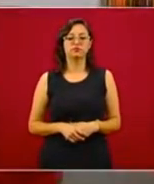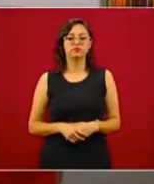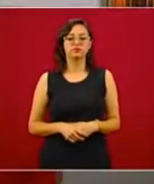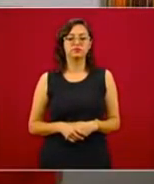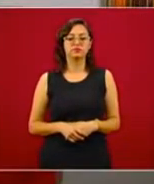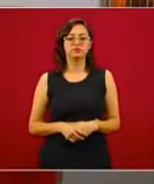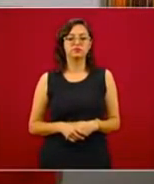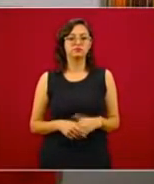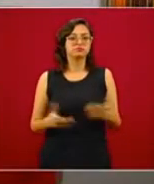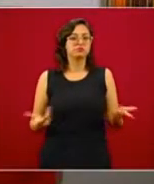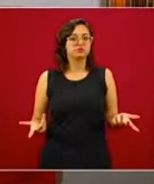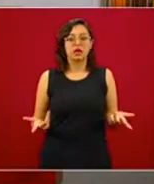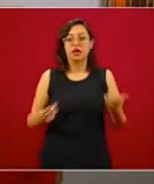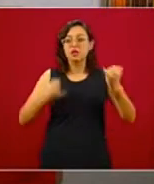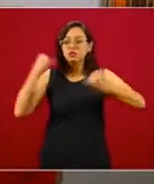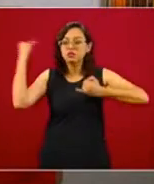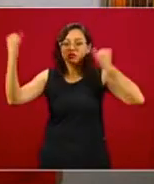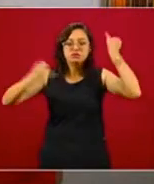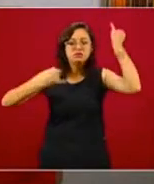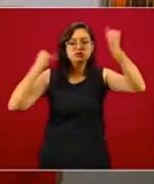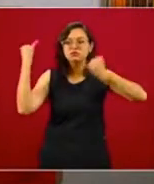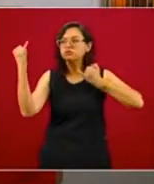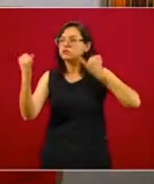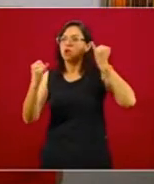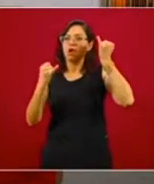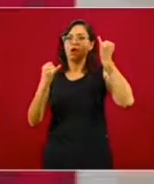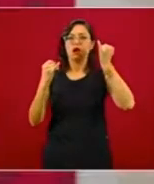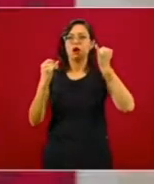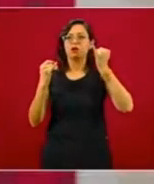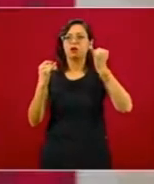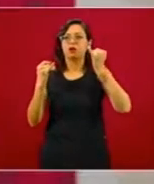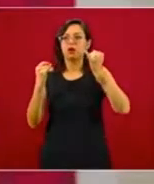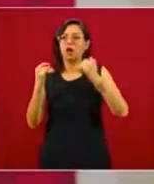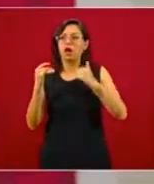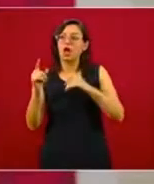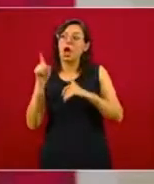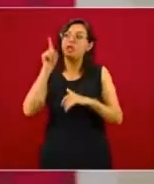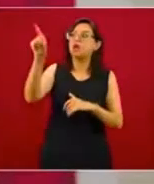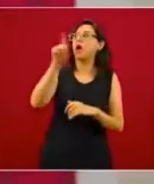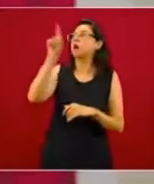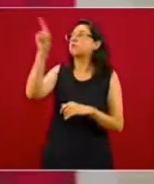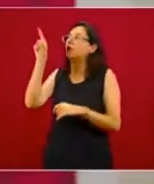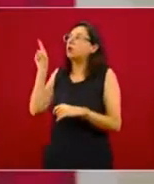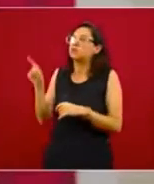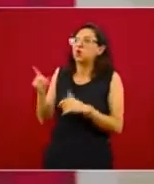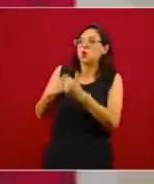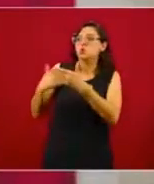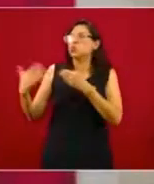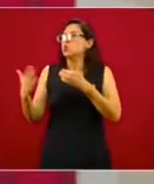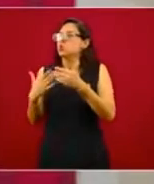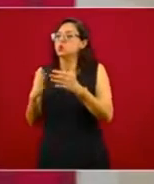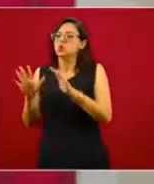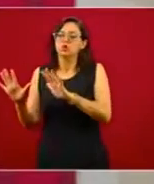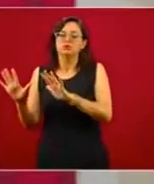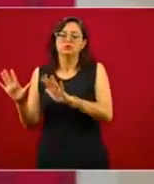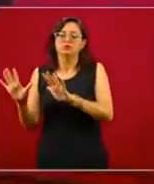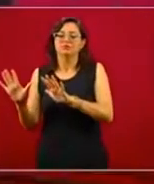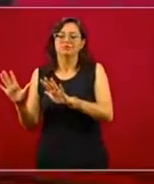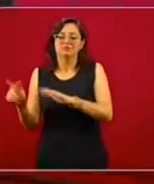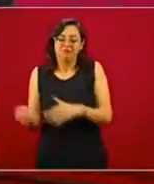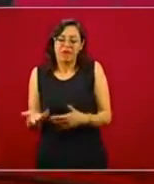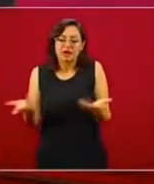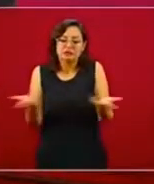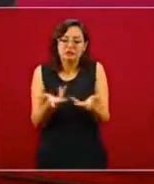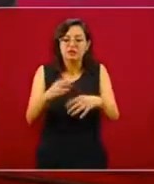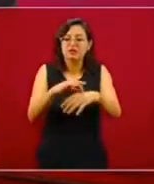do. And we are not going to do any sophisticated stuff. We're going to be effective in our actions,